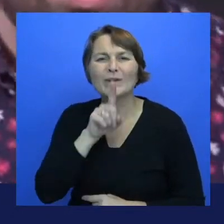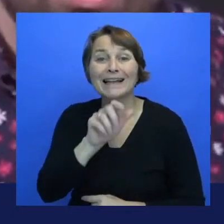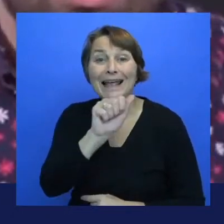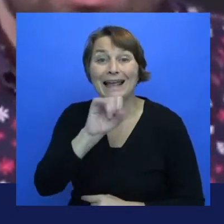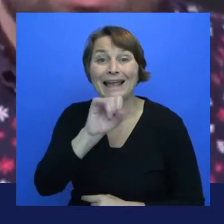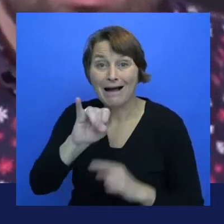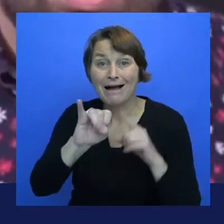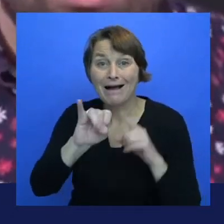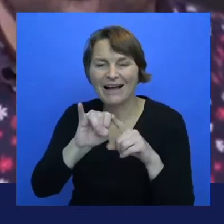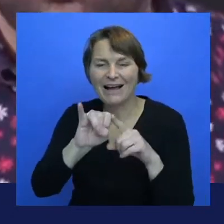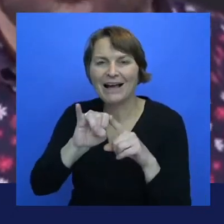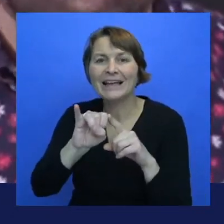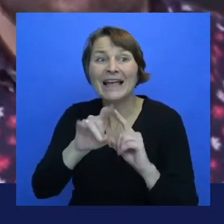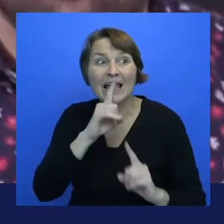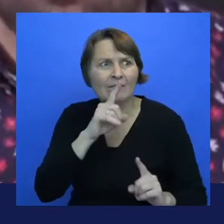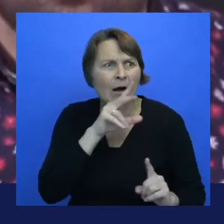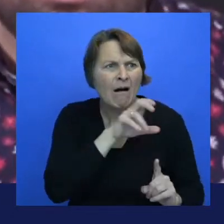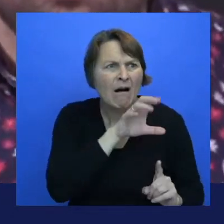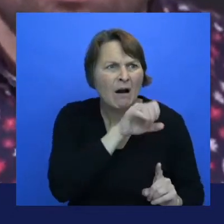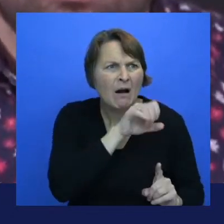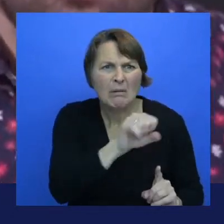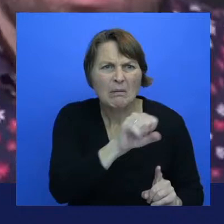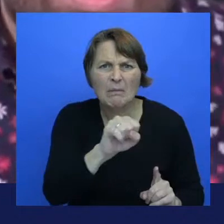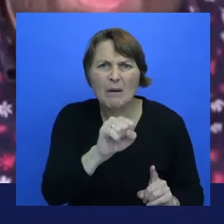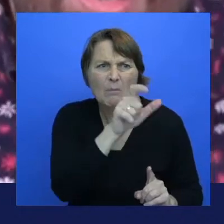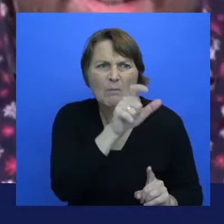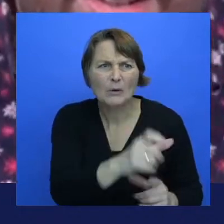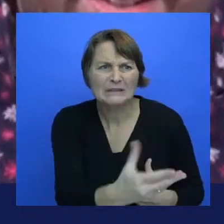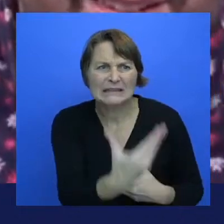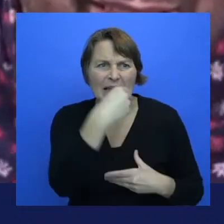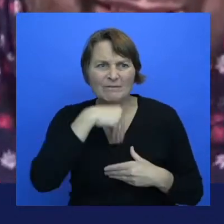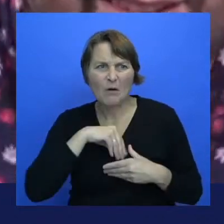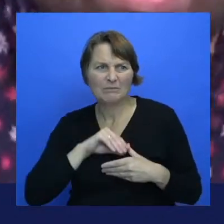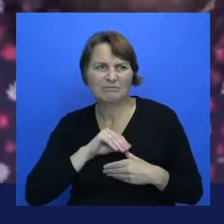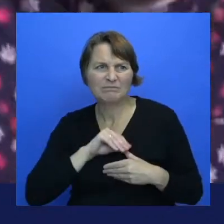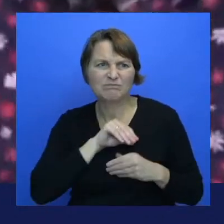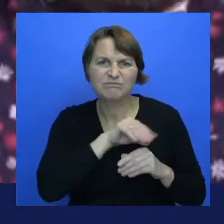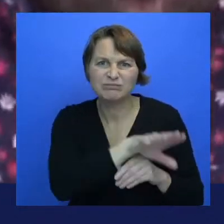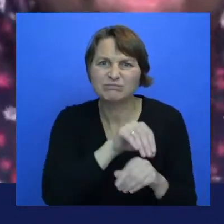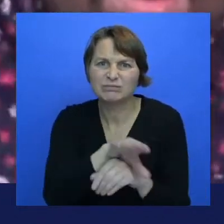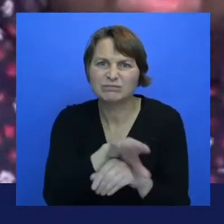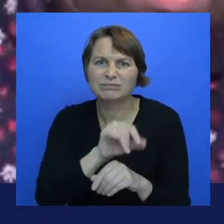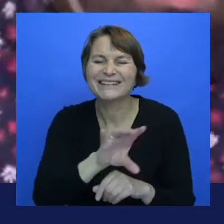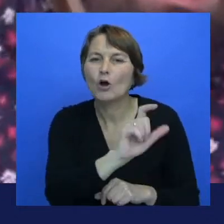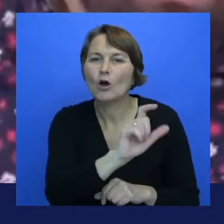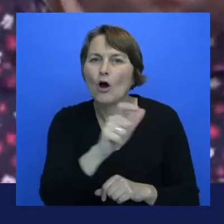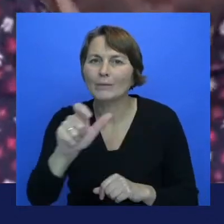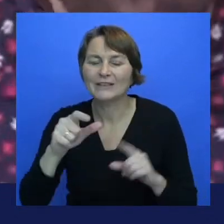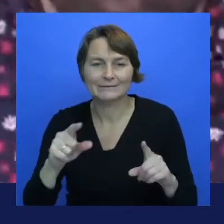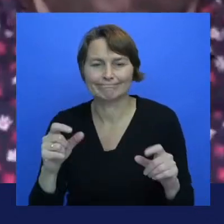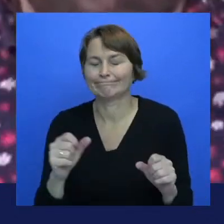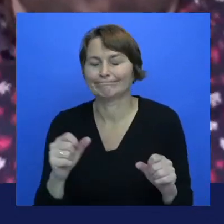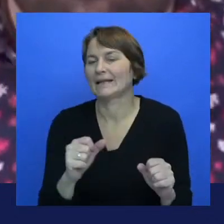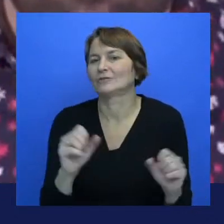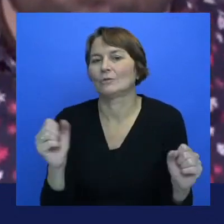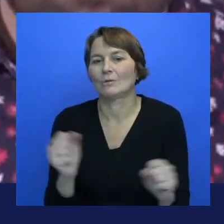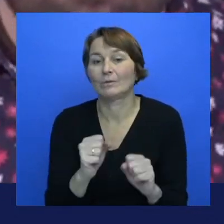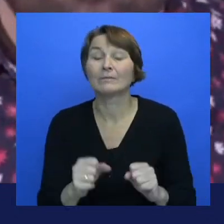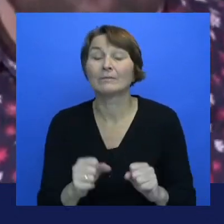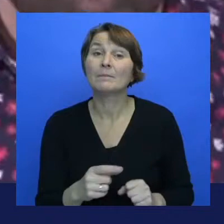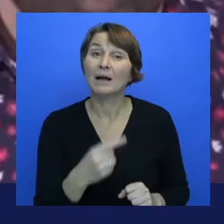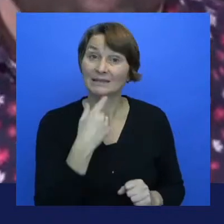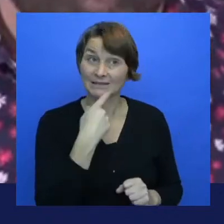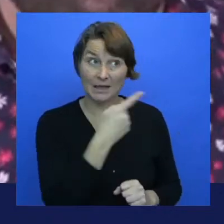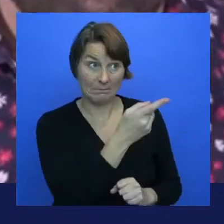ethics. Well, without a doubt. And we give this technology credibility that we don't have. Well, the machine said, so it must be true. Right?